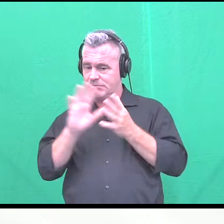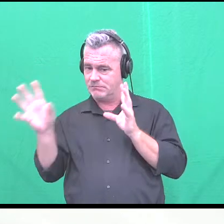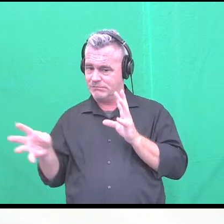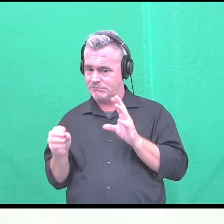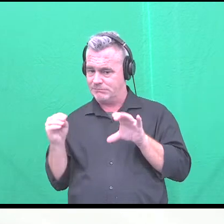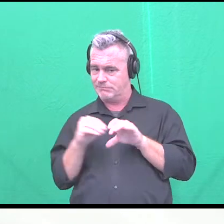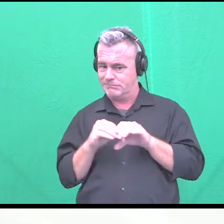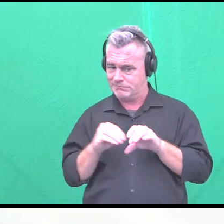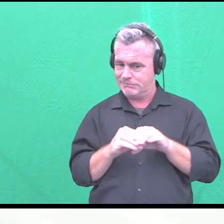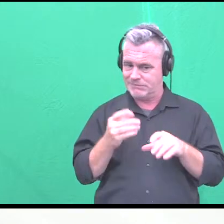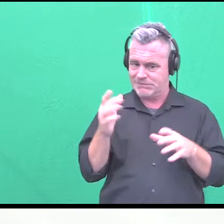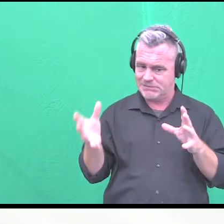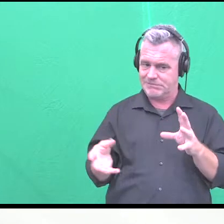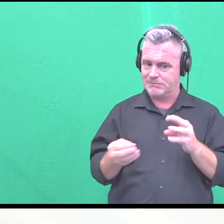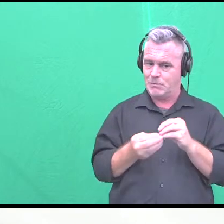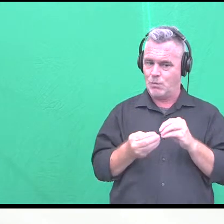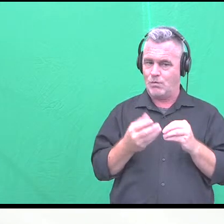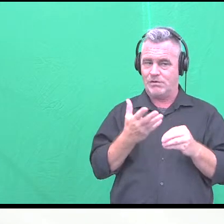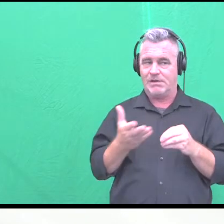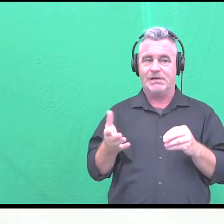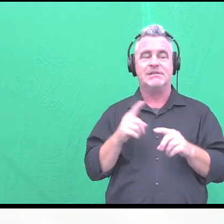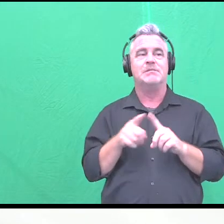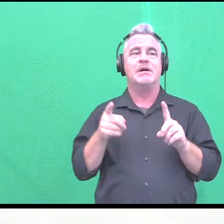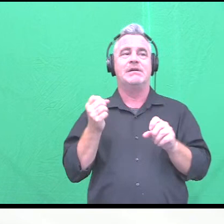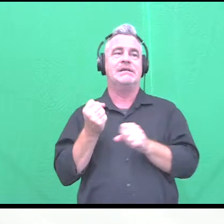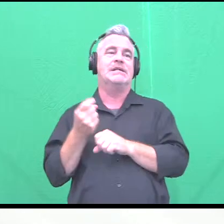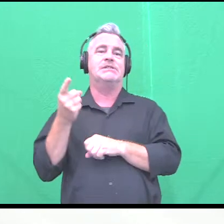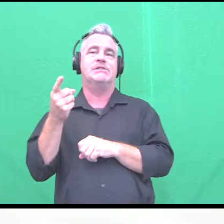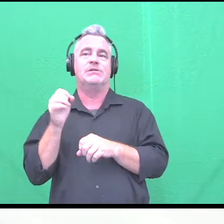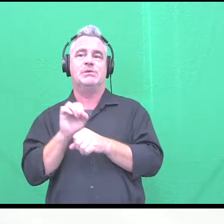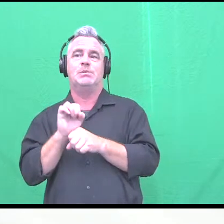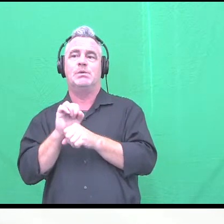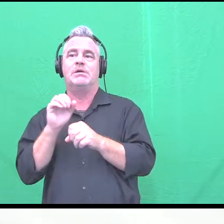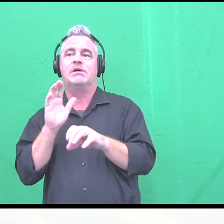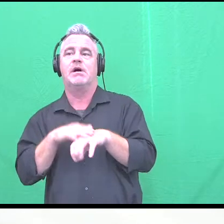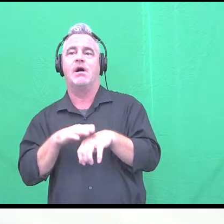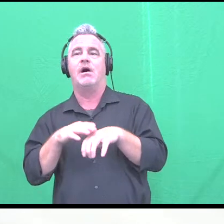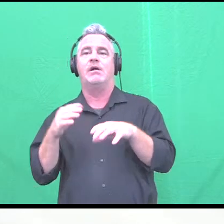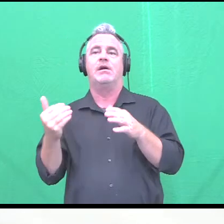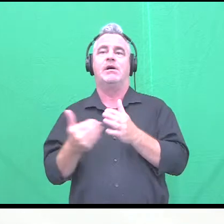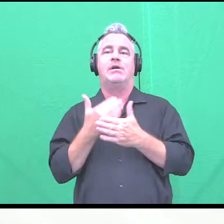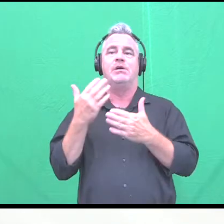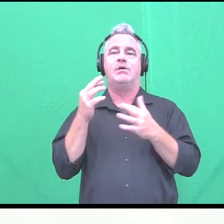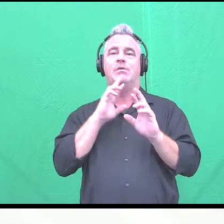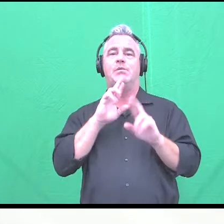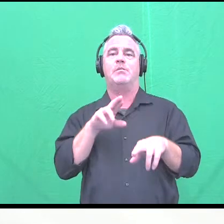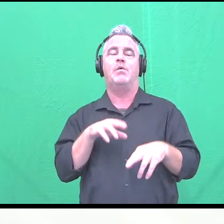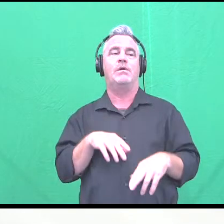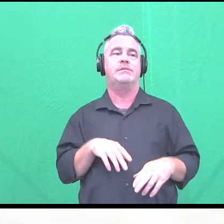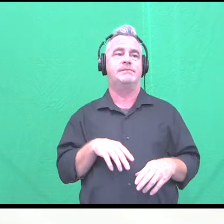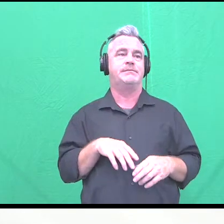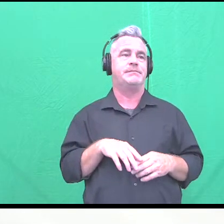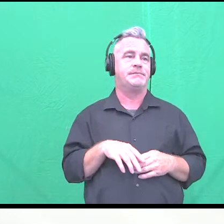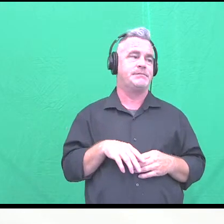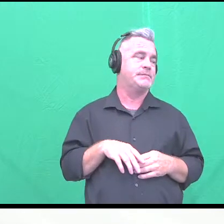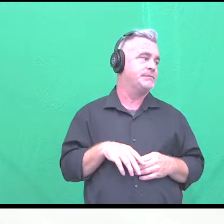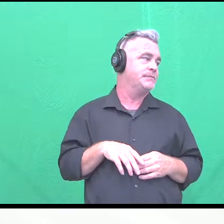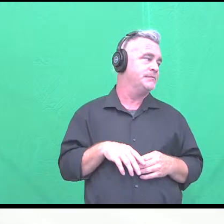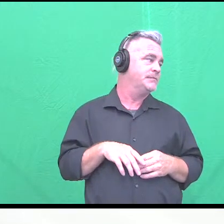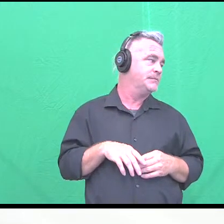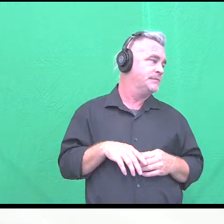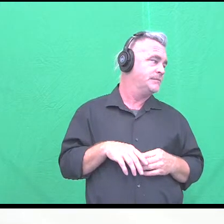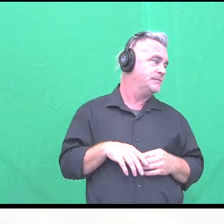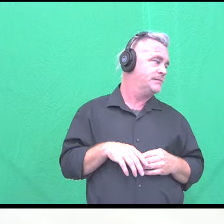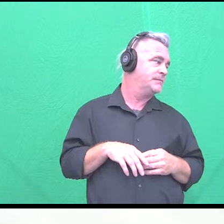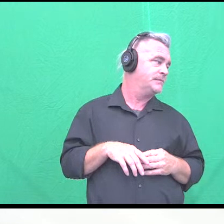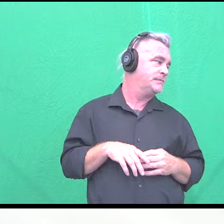but I didn't make any changes. But I think for next year, we'll work on doing a report that tells a more